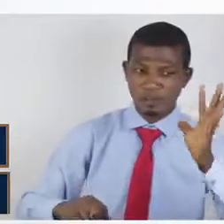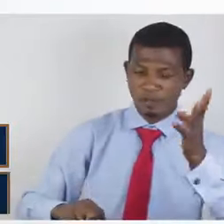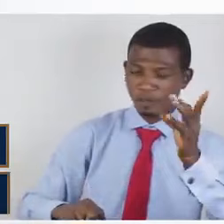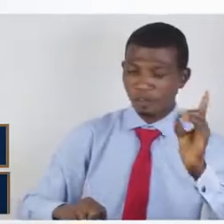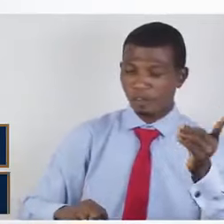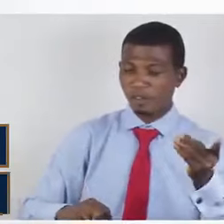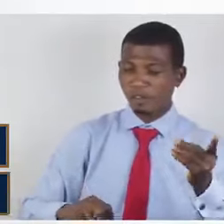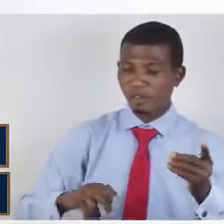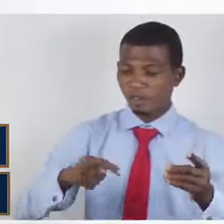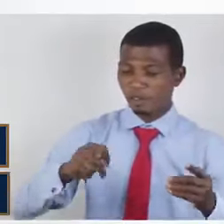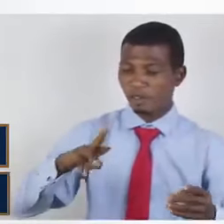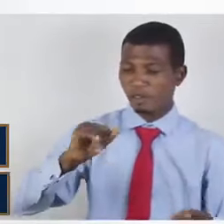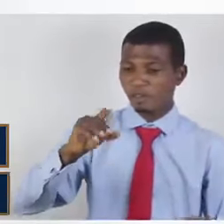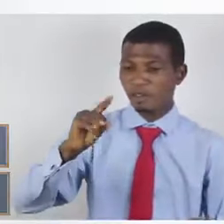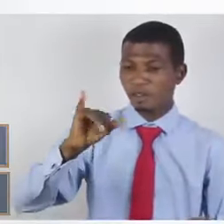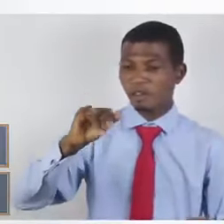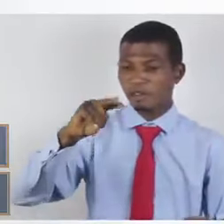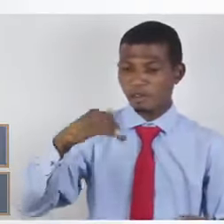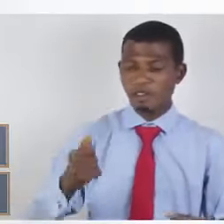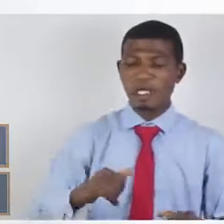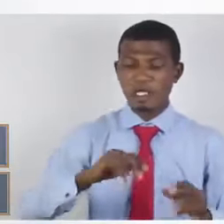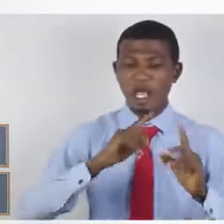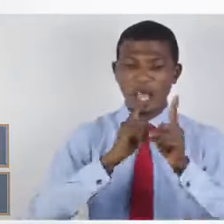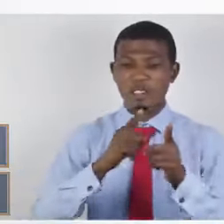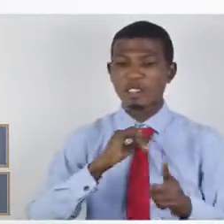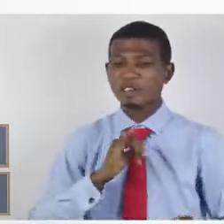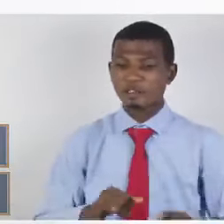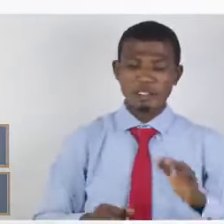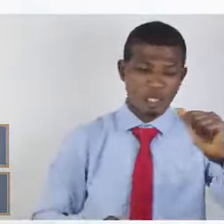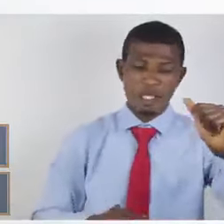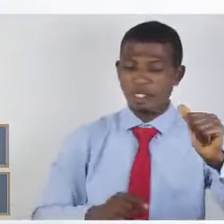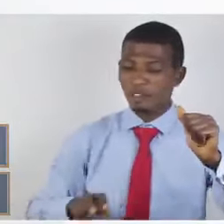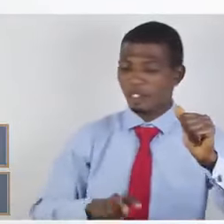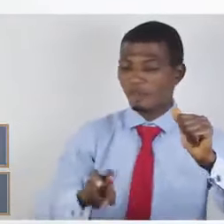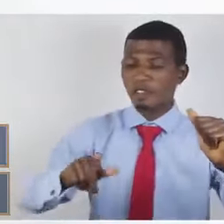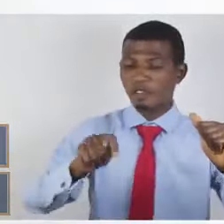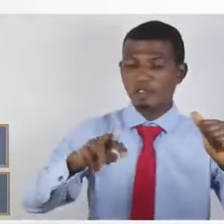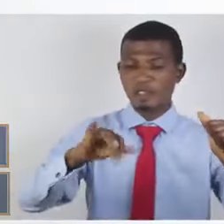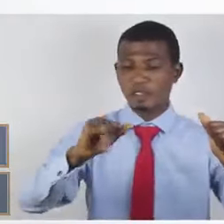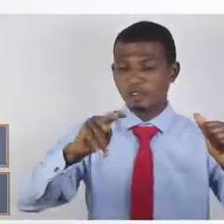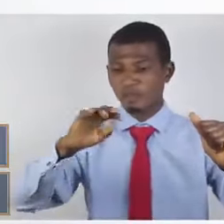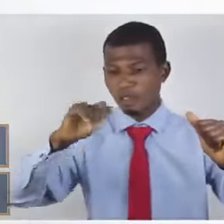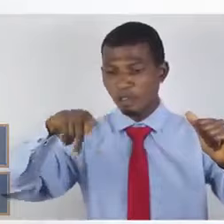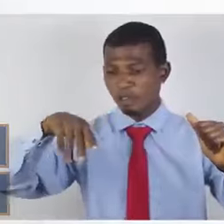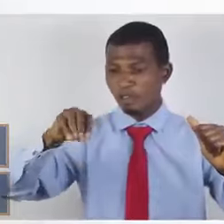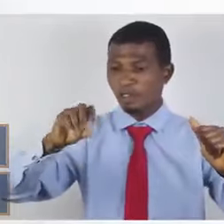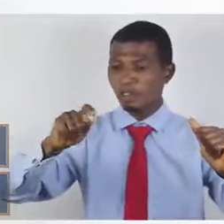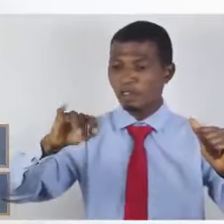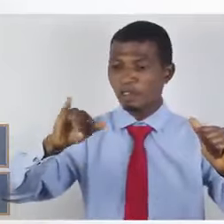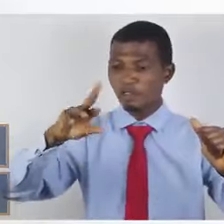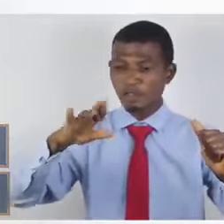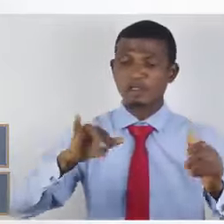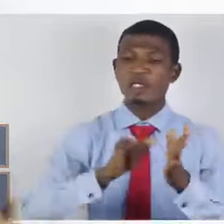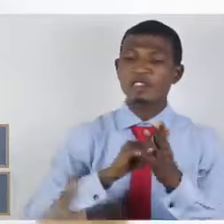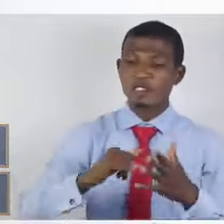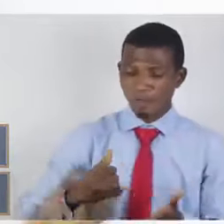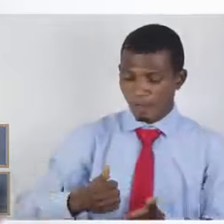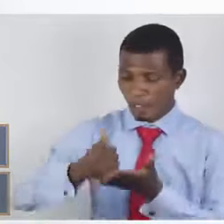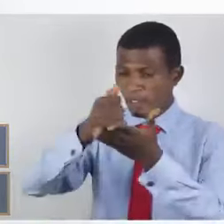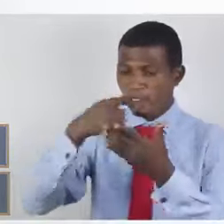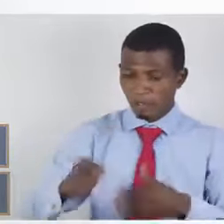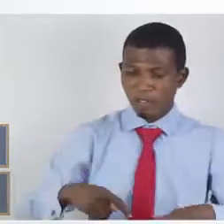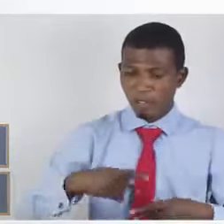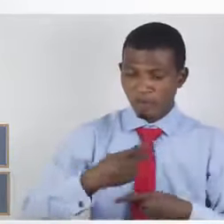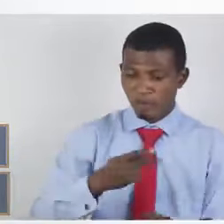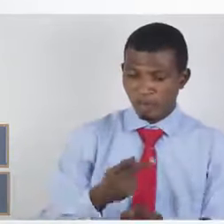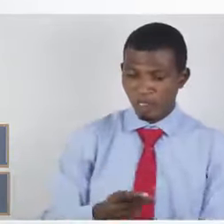D. Trading. So the answer is simple, transportation. That's option A. That which facilitates distribution